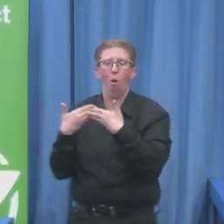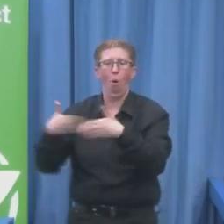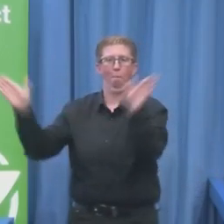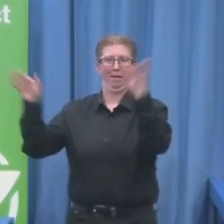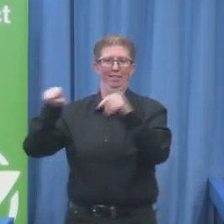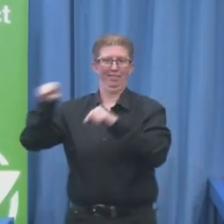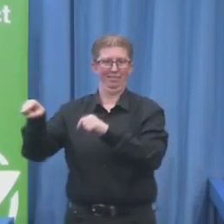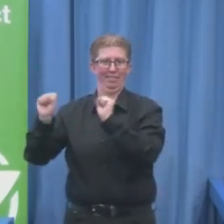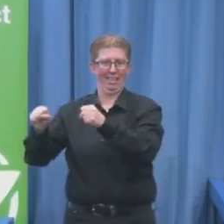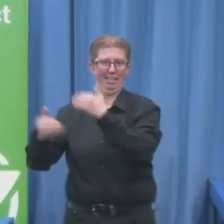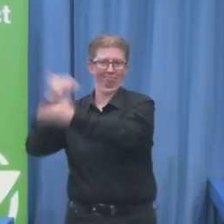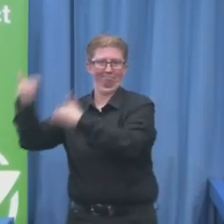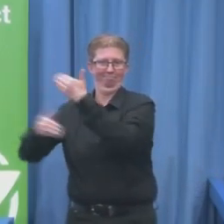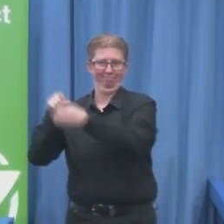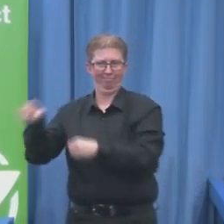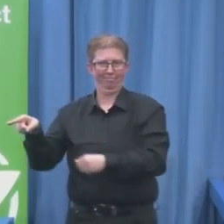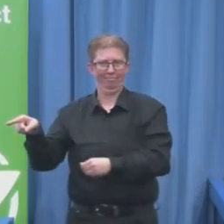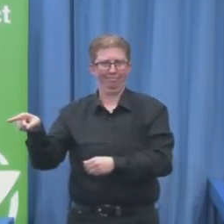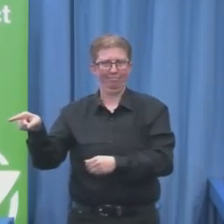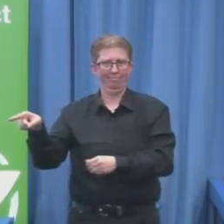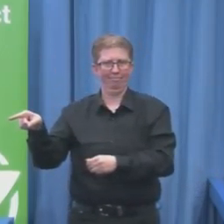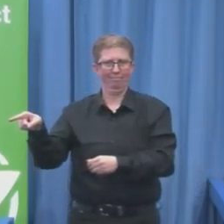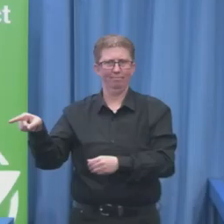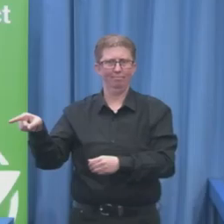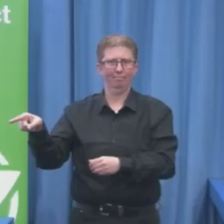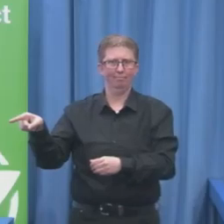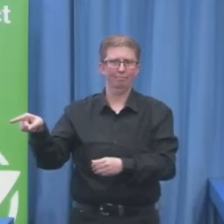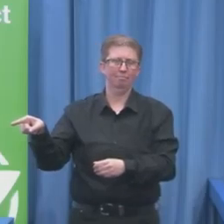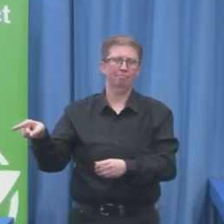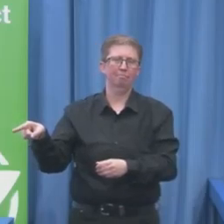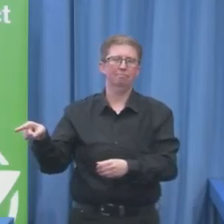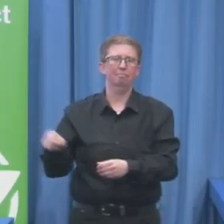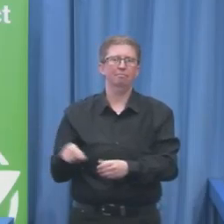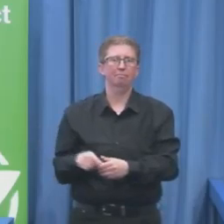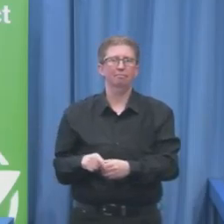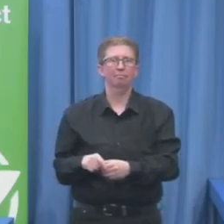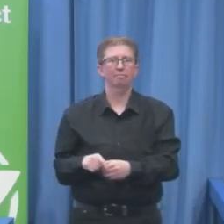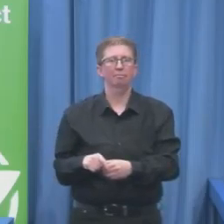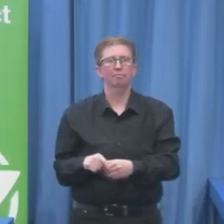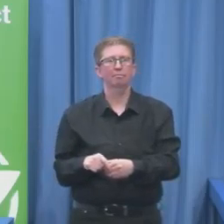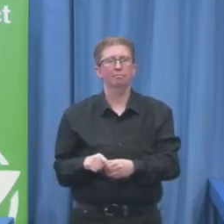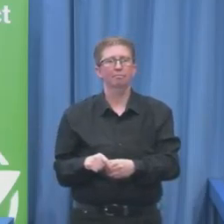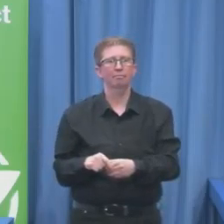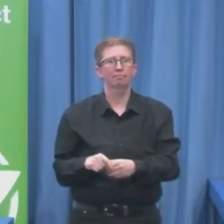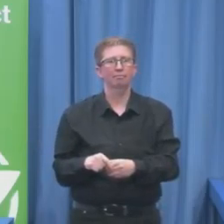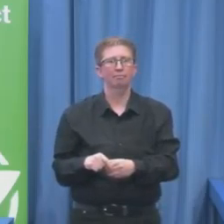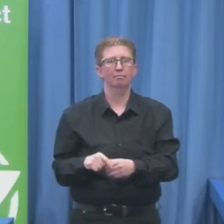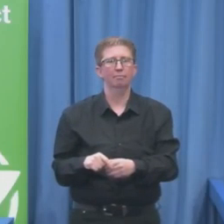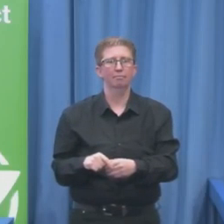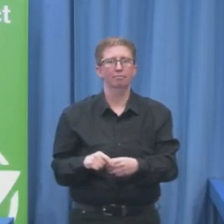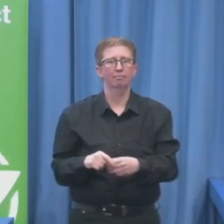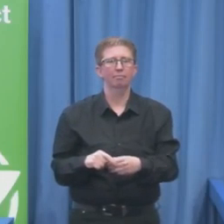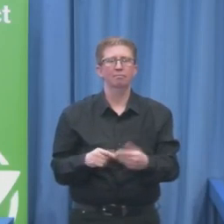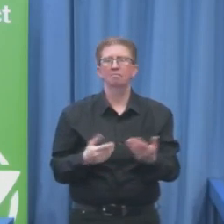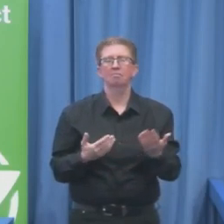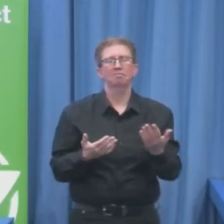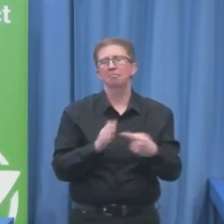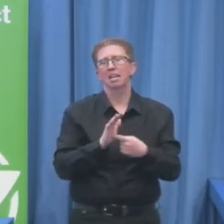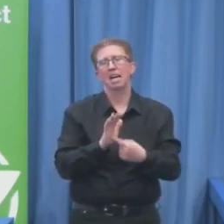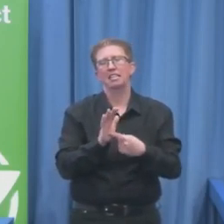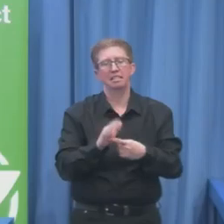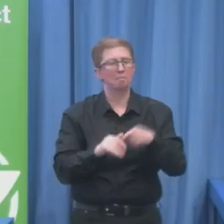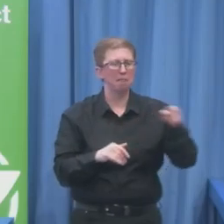opportunity will build to build websites, but it's too far away from the abilities